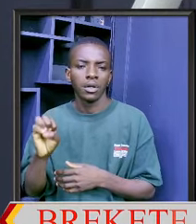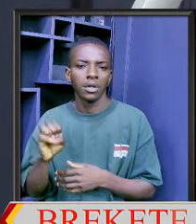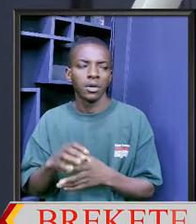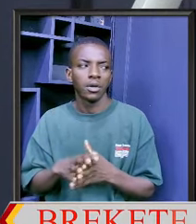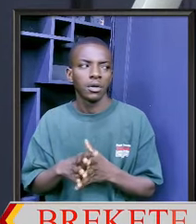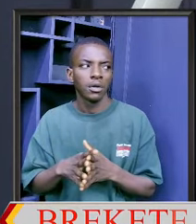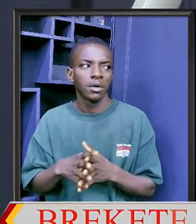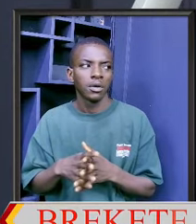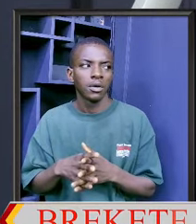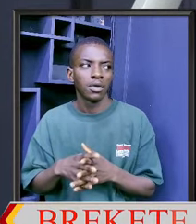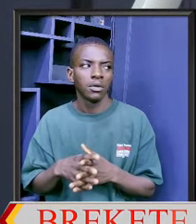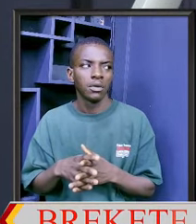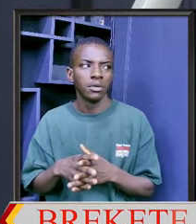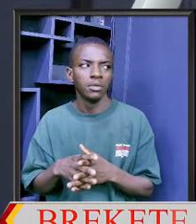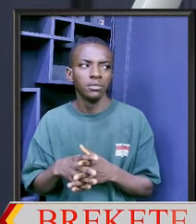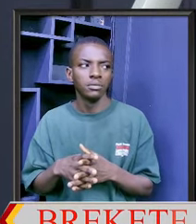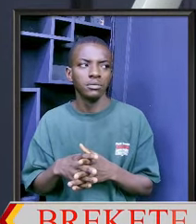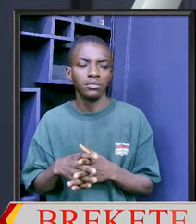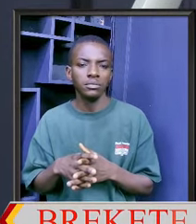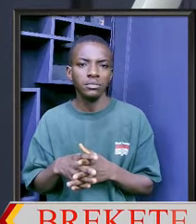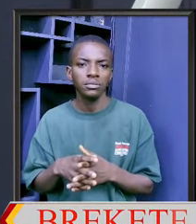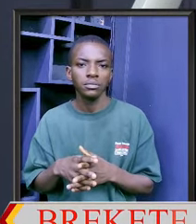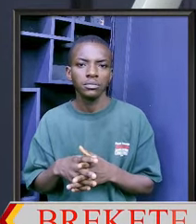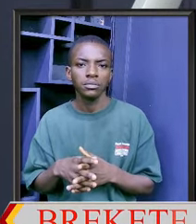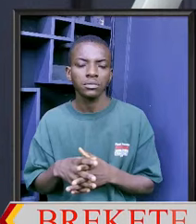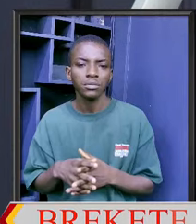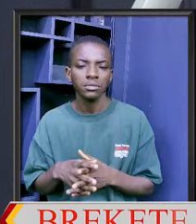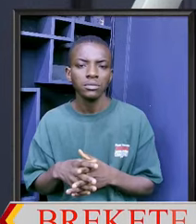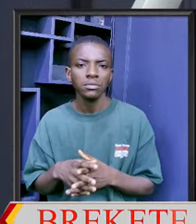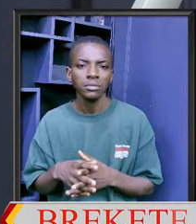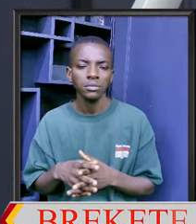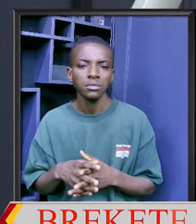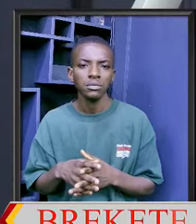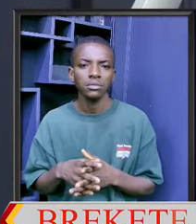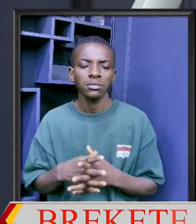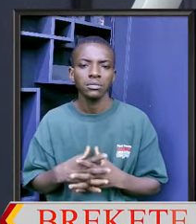Yes. Hold the line. Okay, sir.